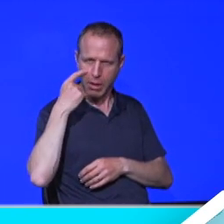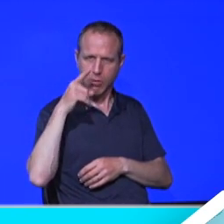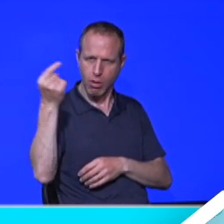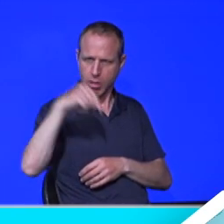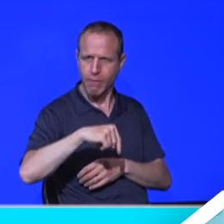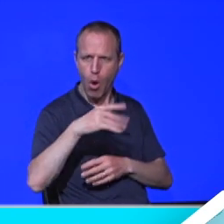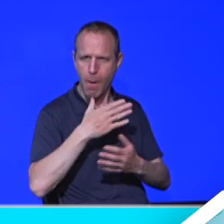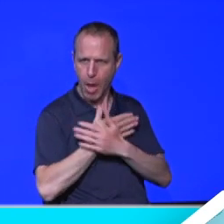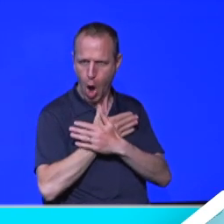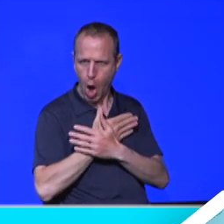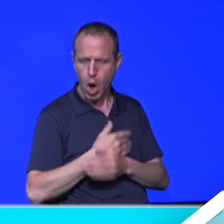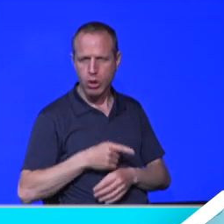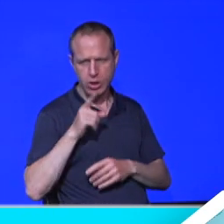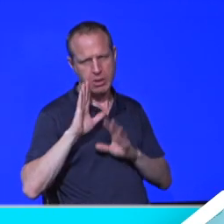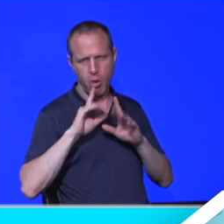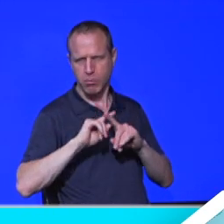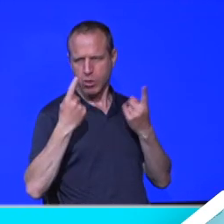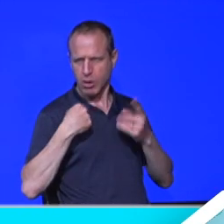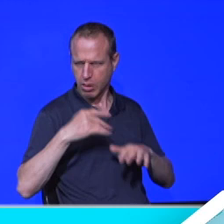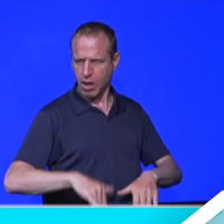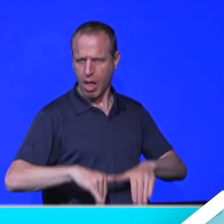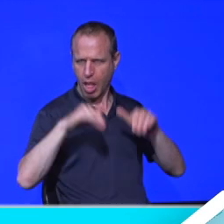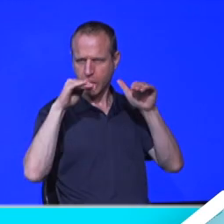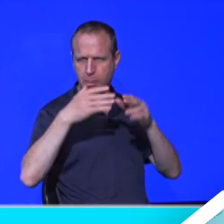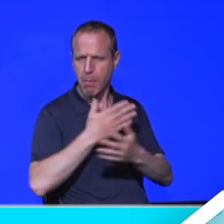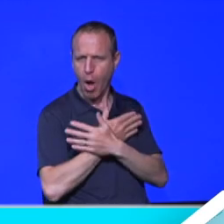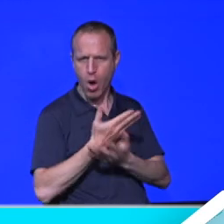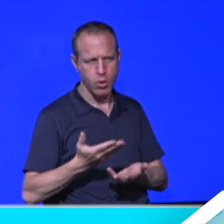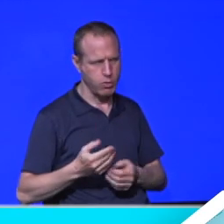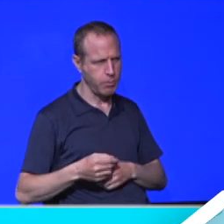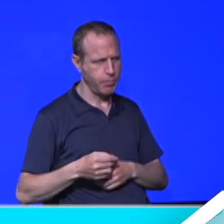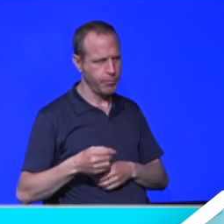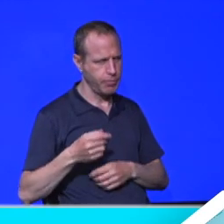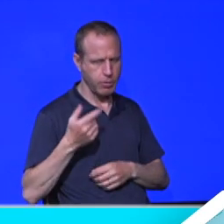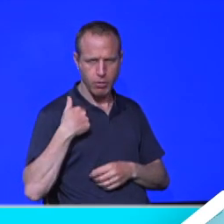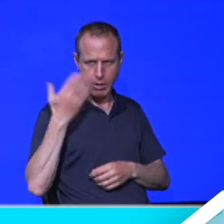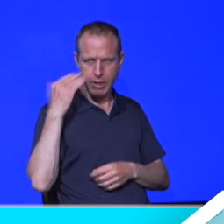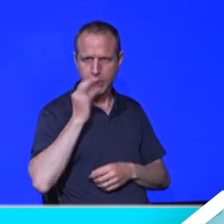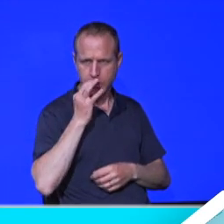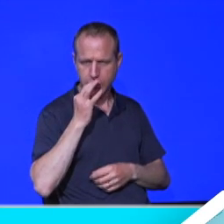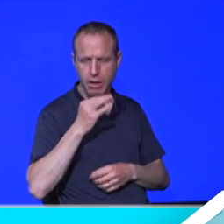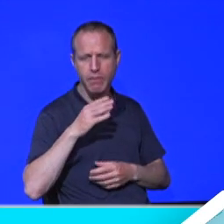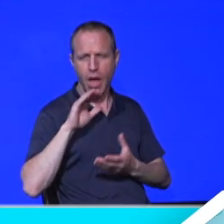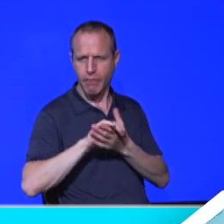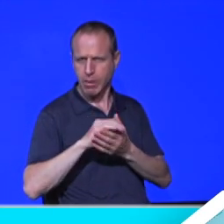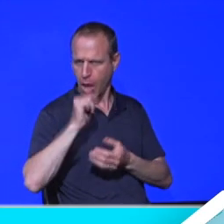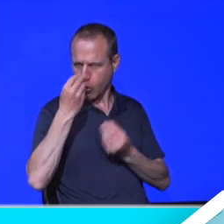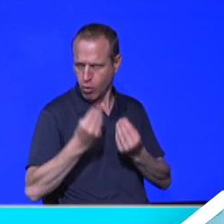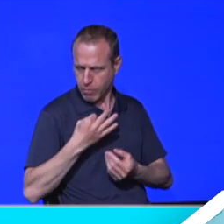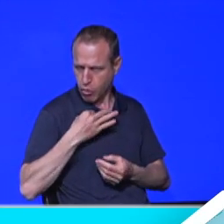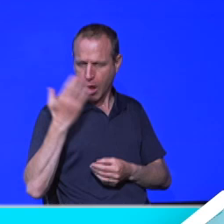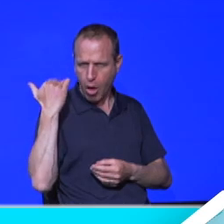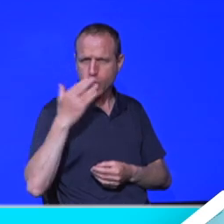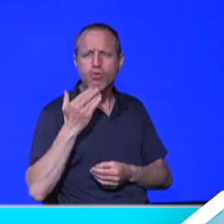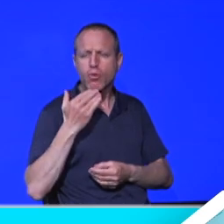which is very, very weird, because I grew up in Morocco and when I was a teenager, and my best friends were Jewish. We have a